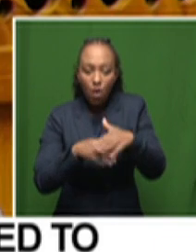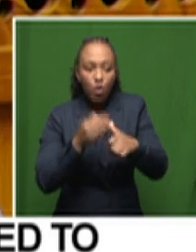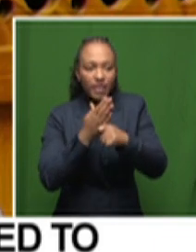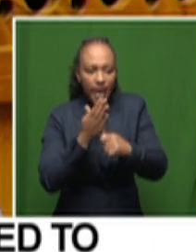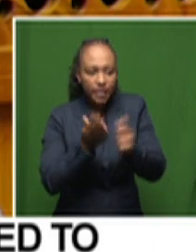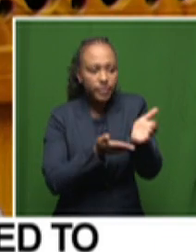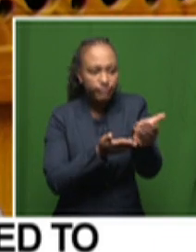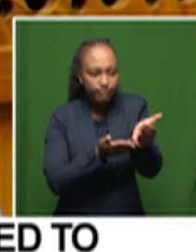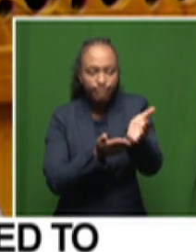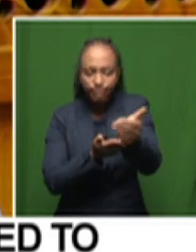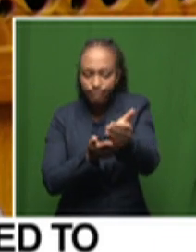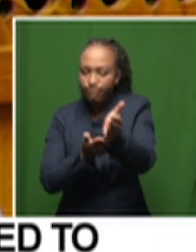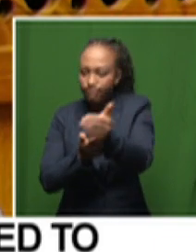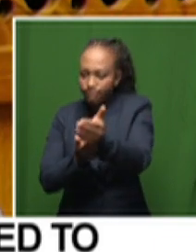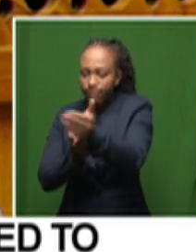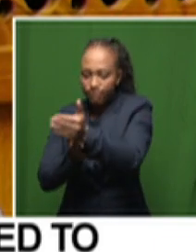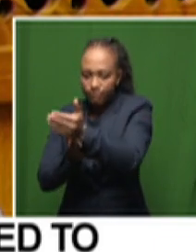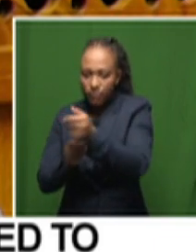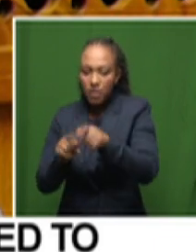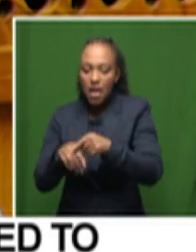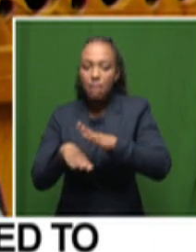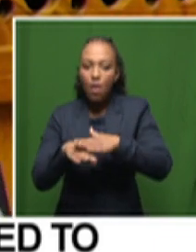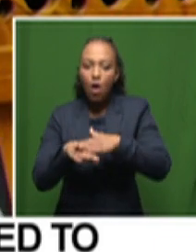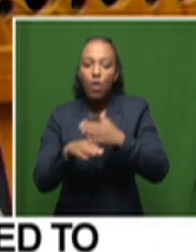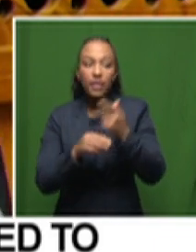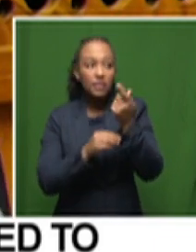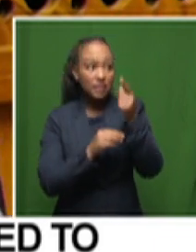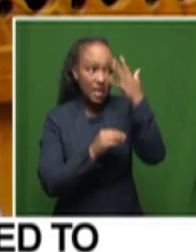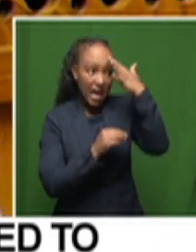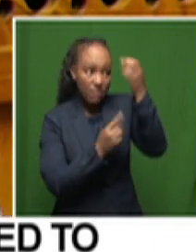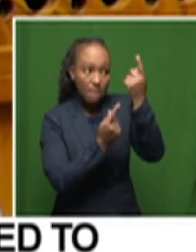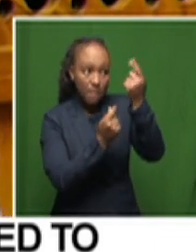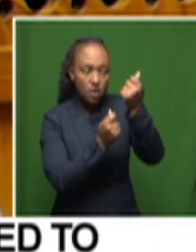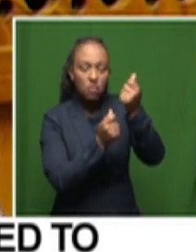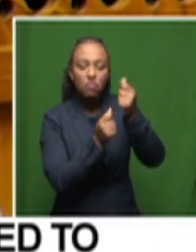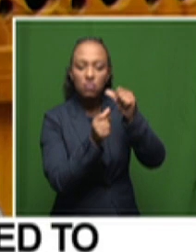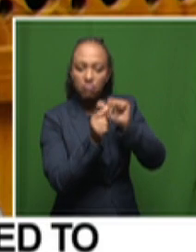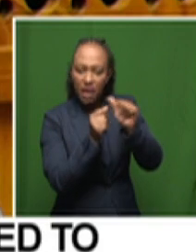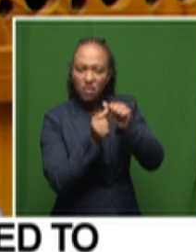and therefore we can have a better fiscal sustainability situation.